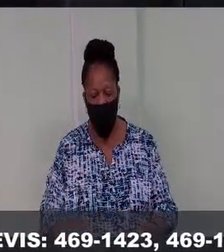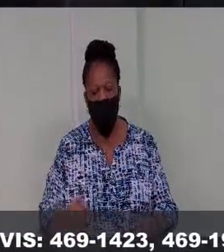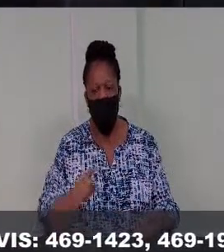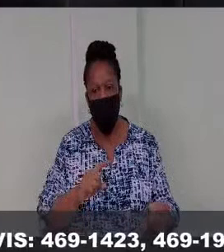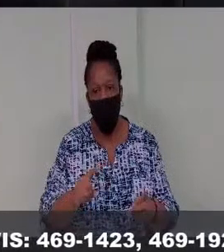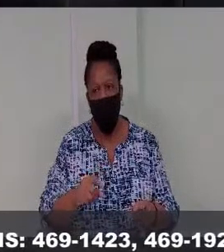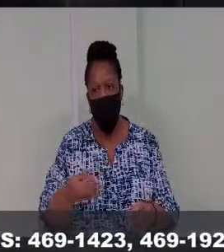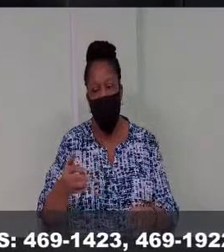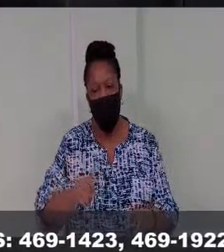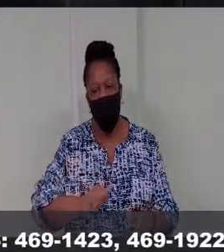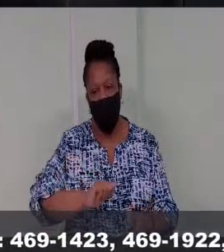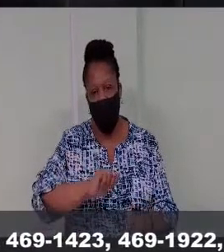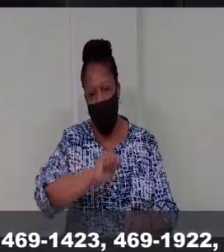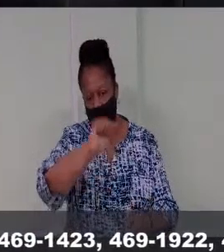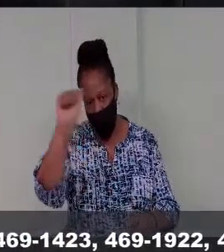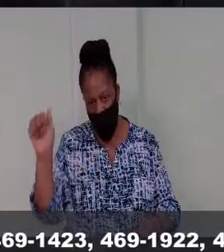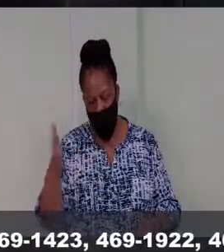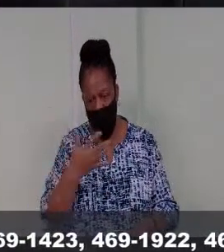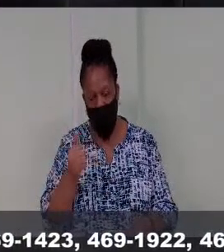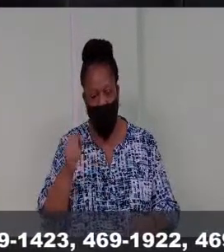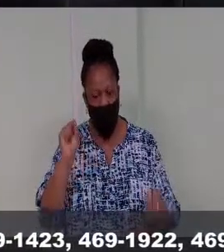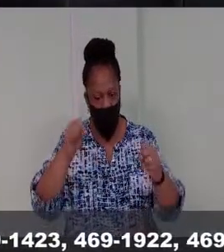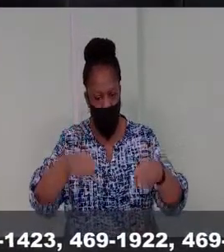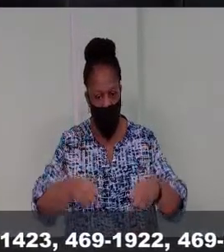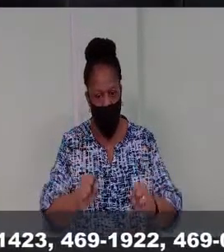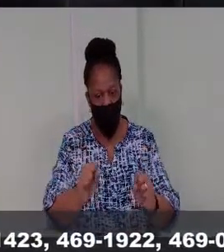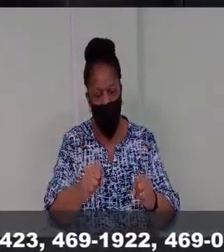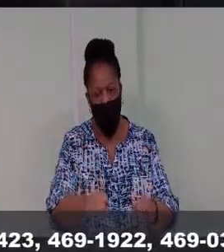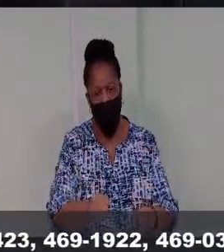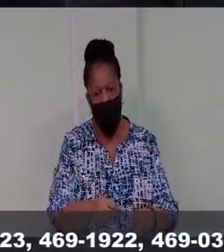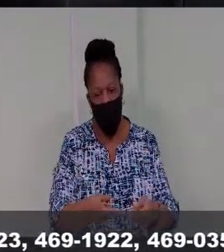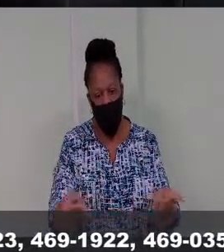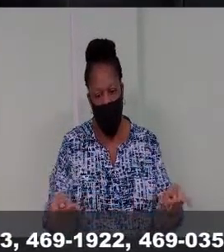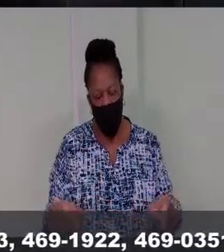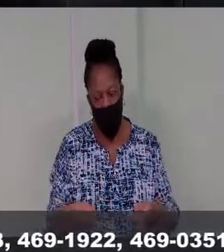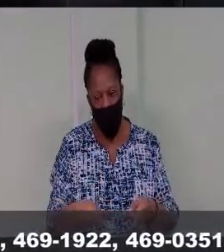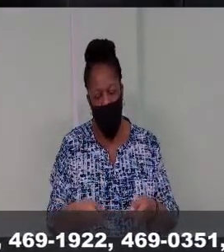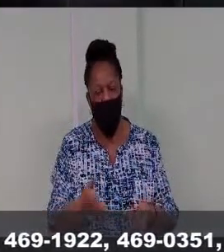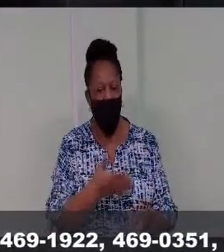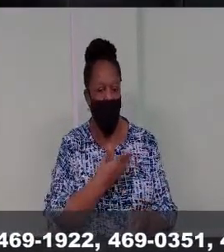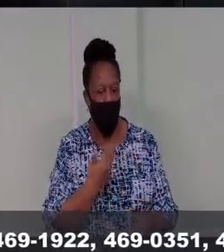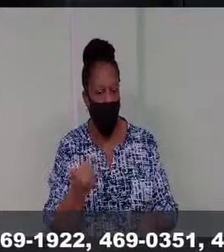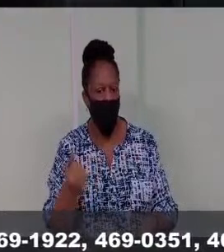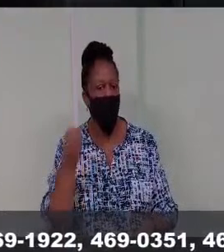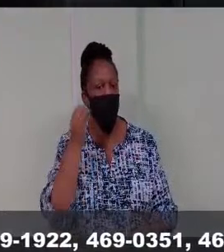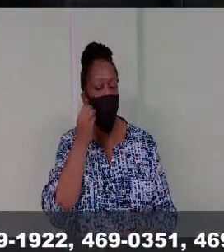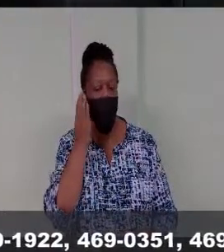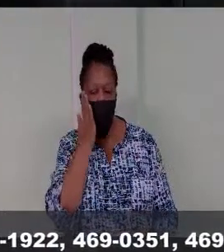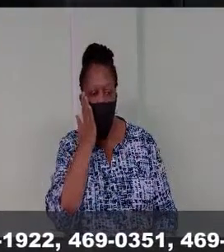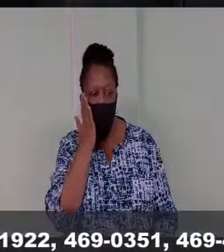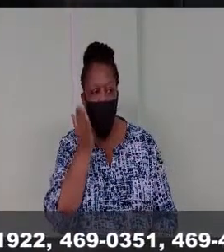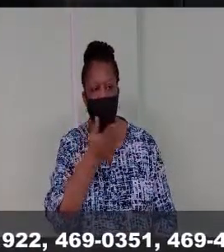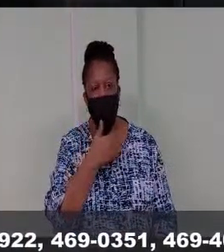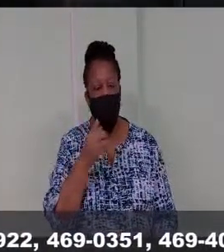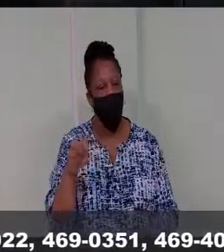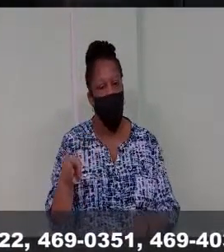seaports for incoming travelers and at our hotels and other tourism-related